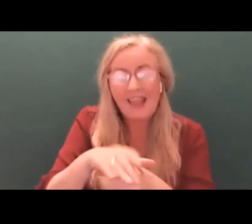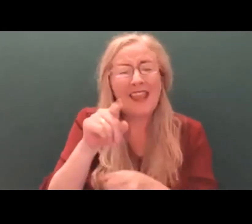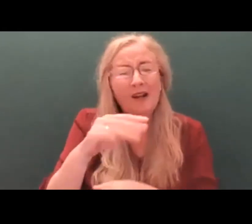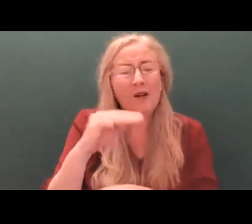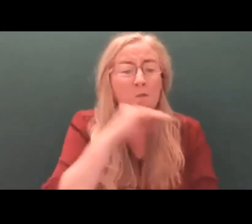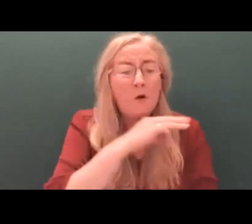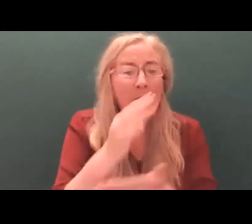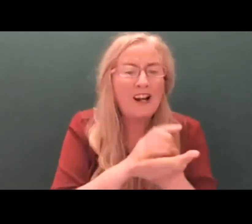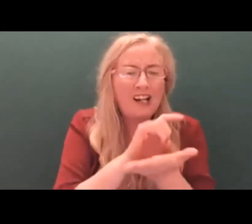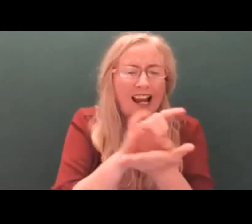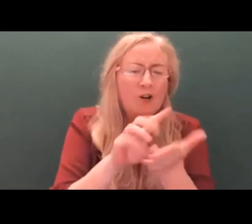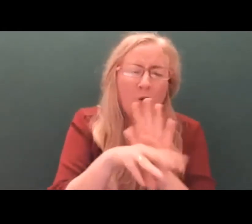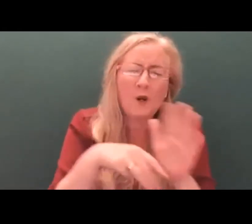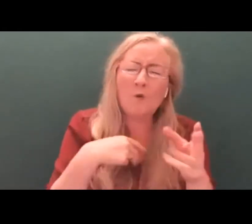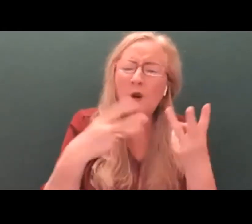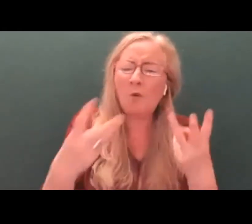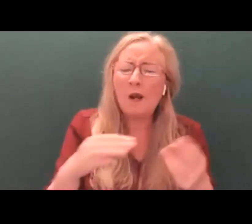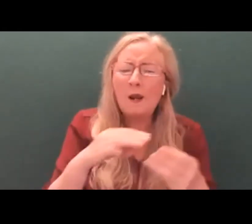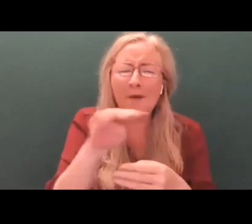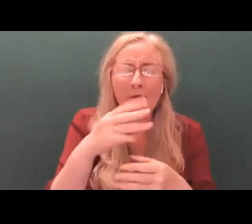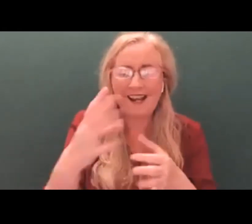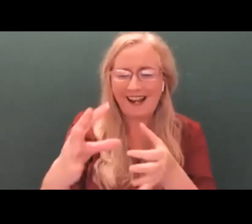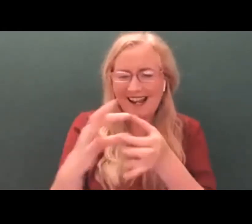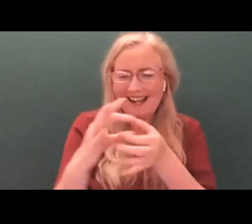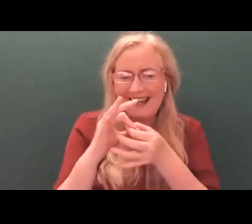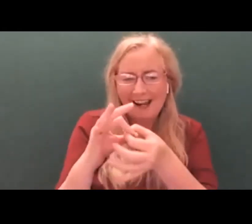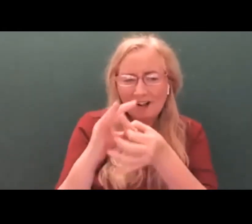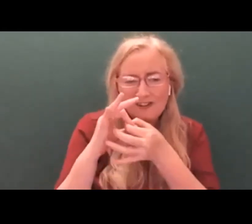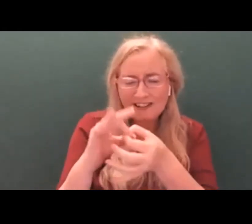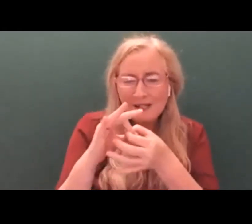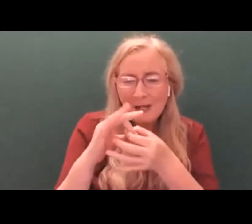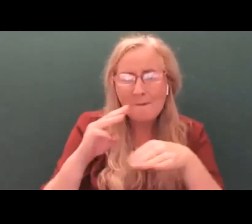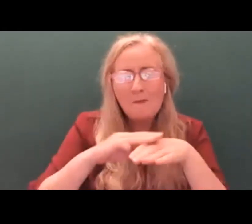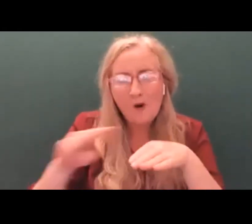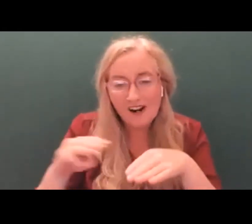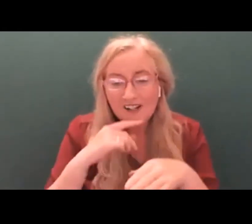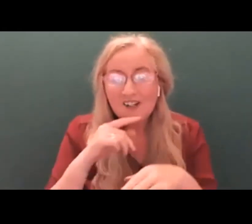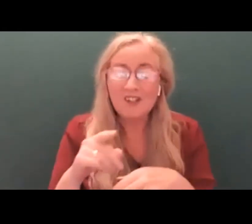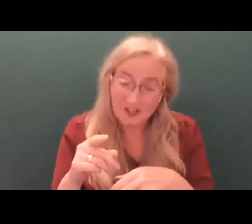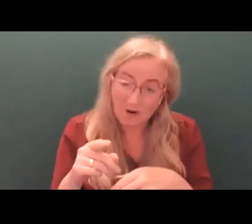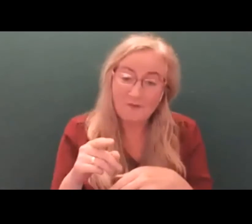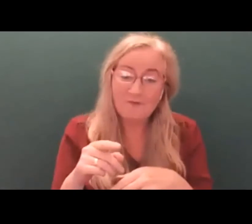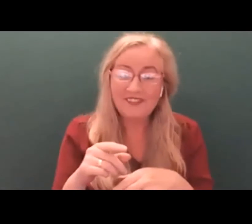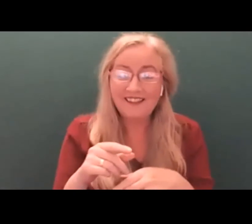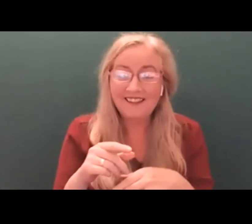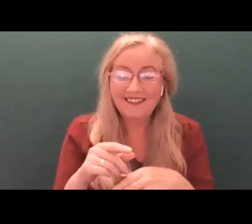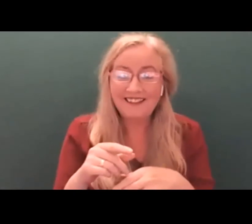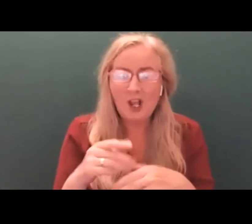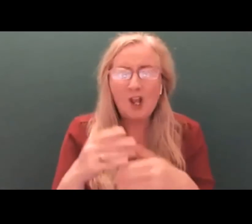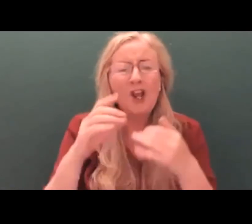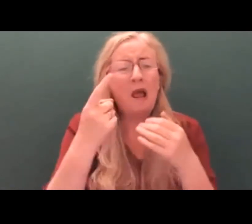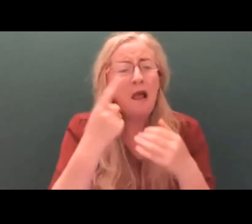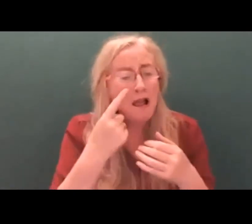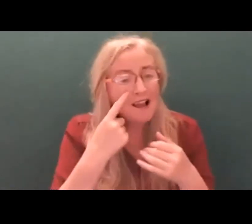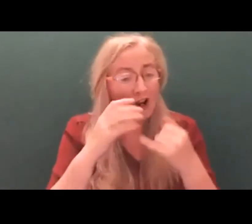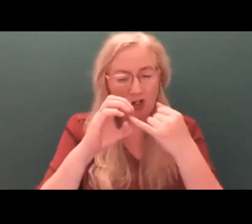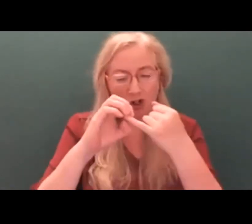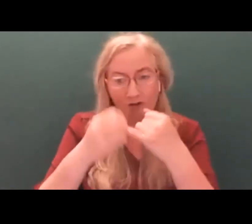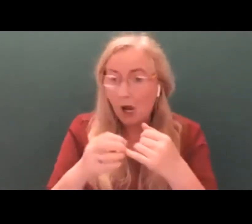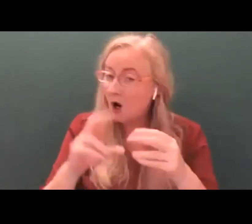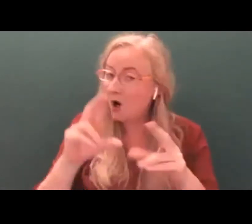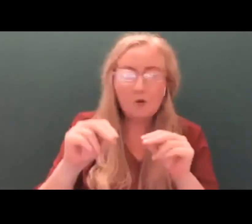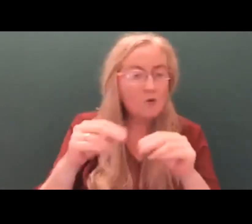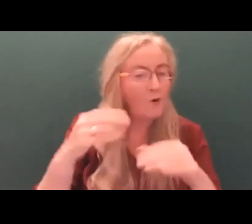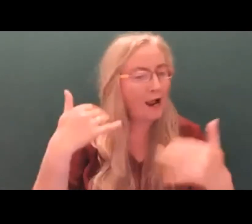Week. You know, we want more people to be engaged with this, and you do too. So my advice is, you know, try it. It's no harm in trying